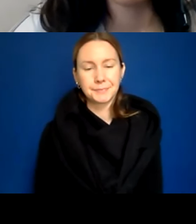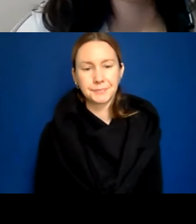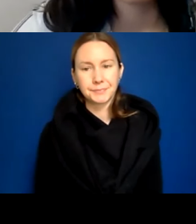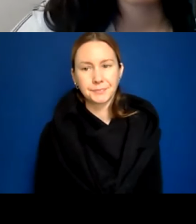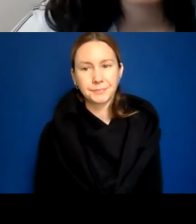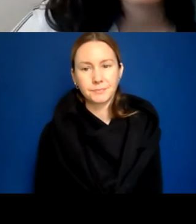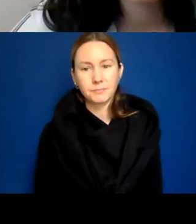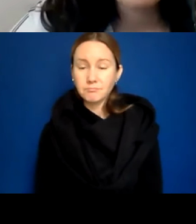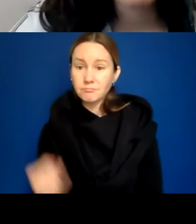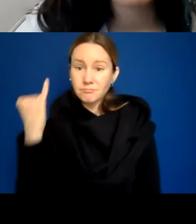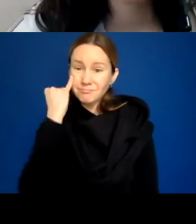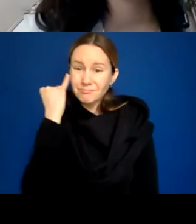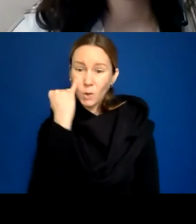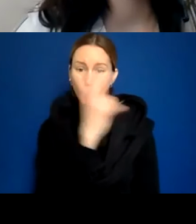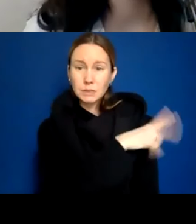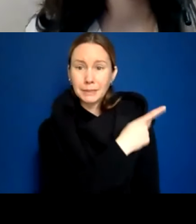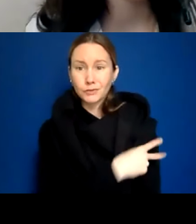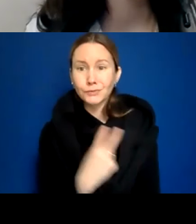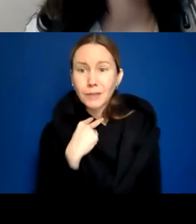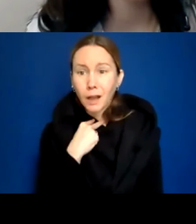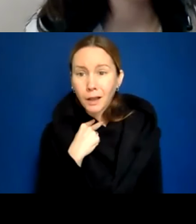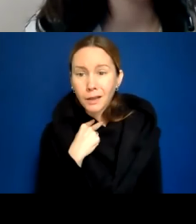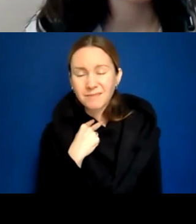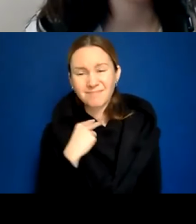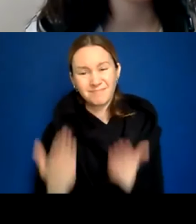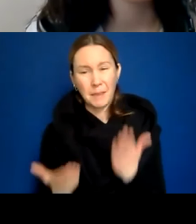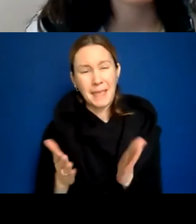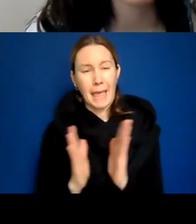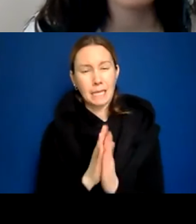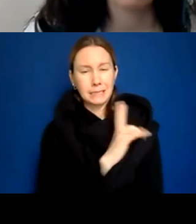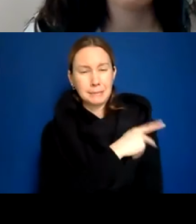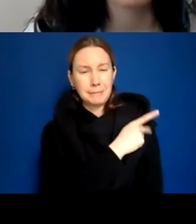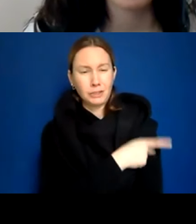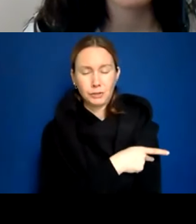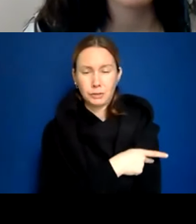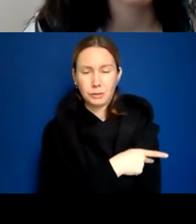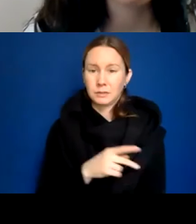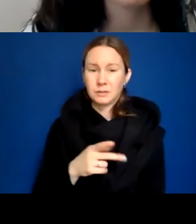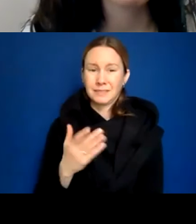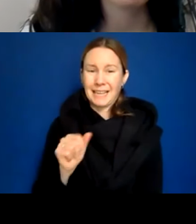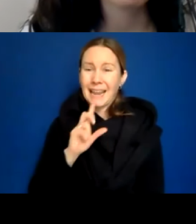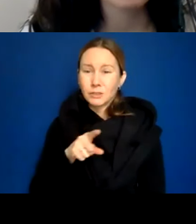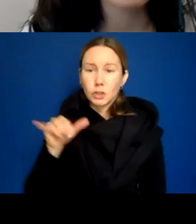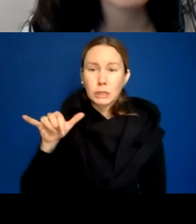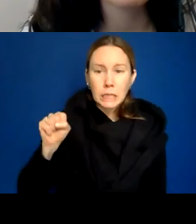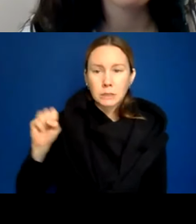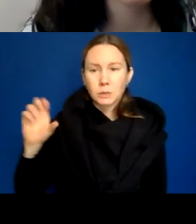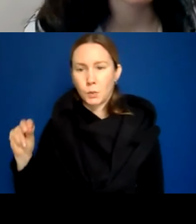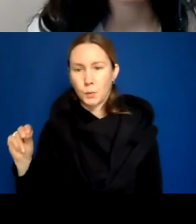So if a patient is stuck, you might want to ask the patient questions in a yes or no format or multiple